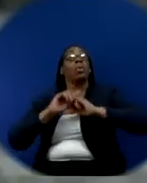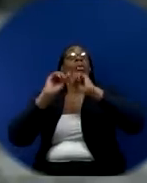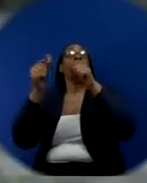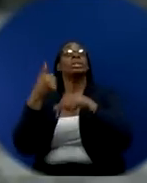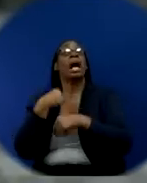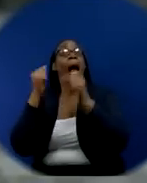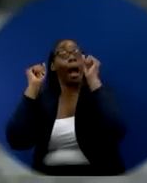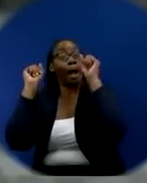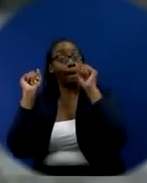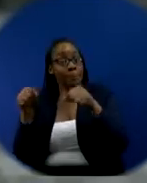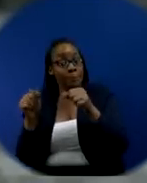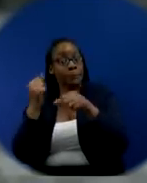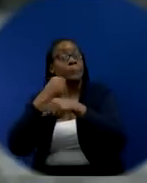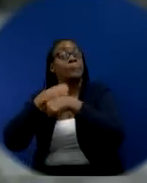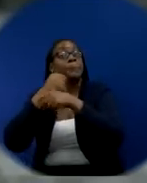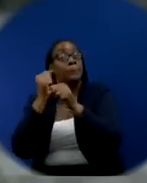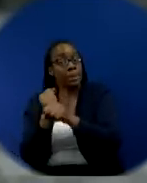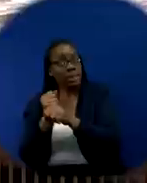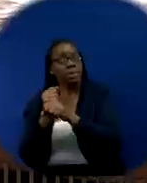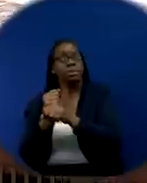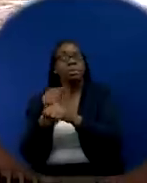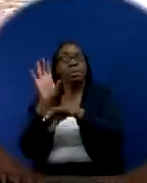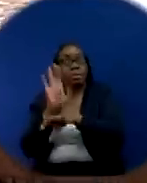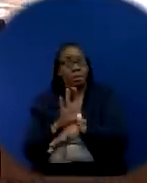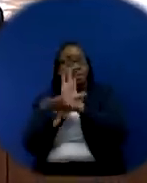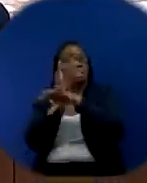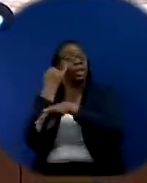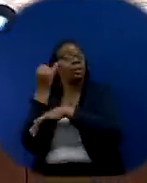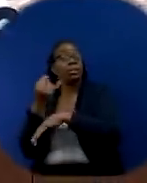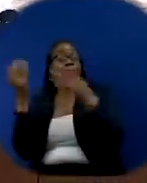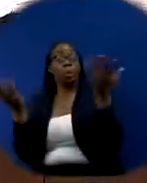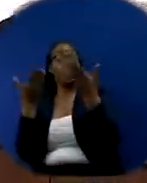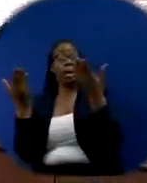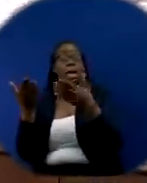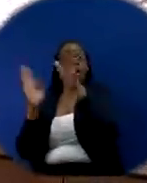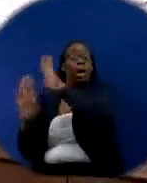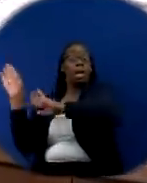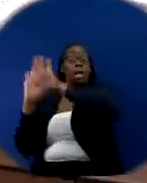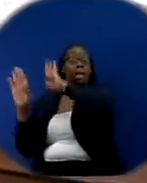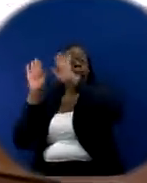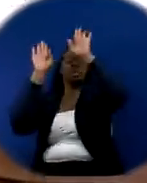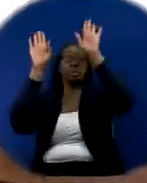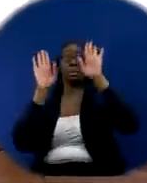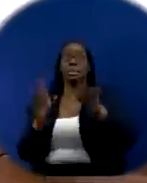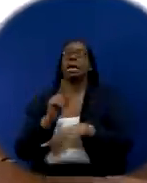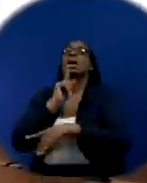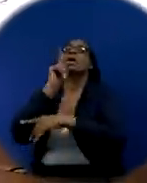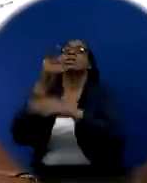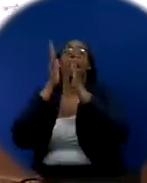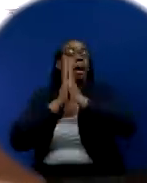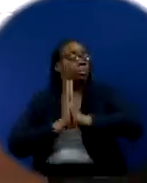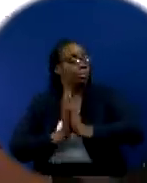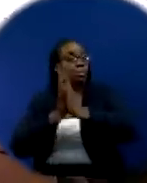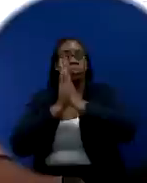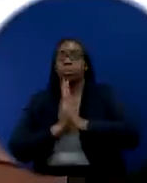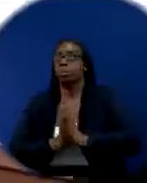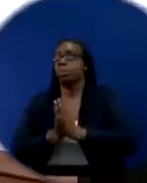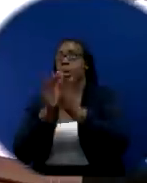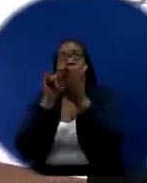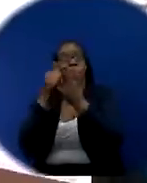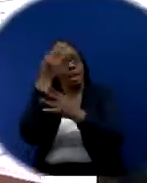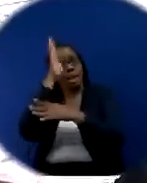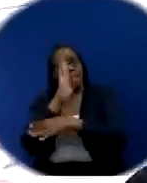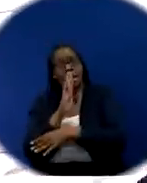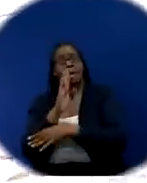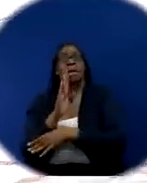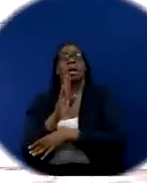of the congregation last Sunday. If you were here last Sunday, you'll remember that I asked you, I prayed that God would put